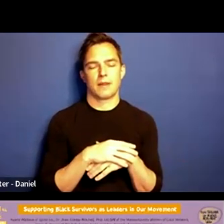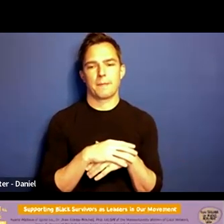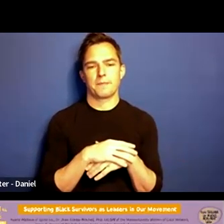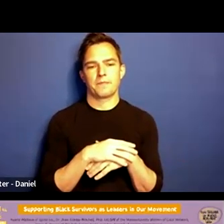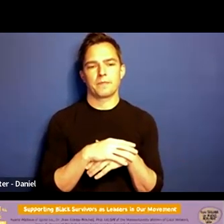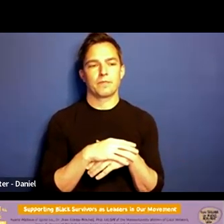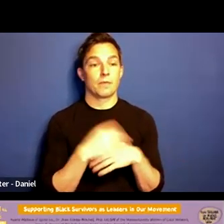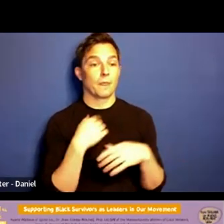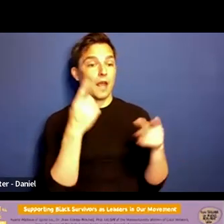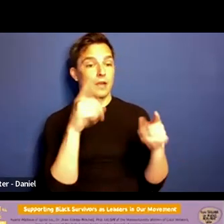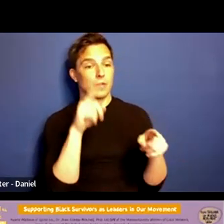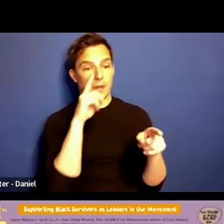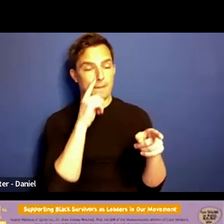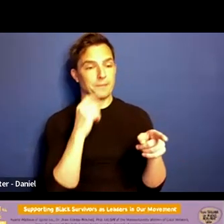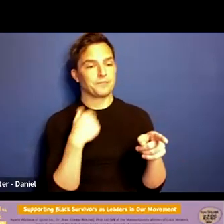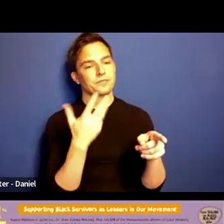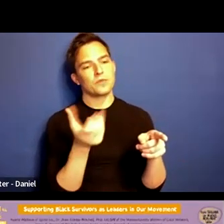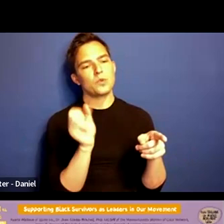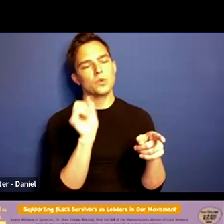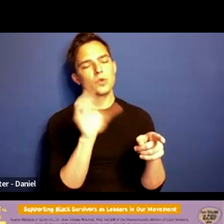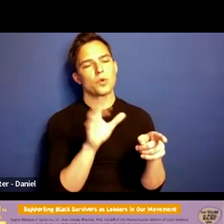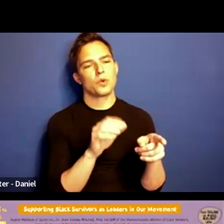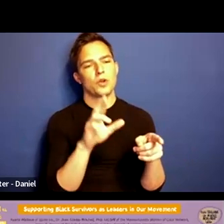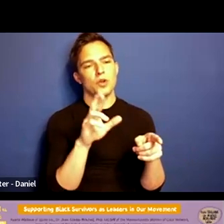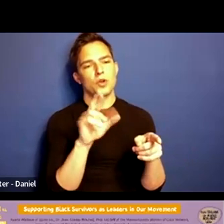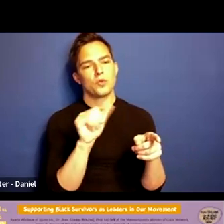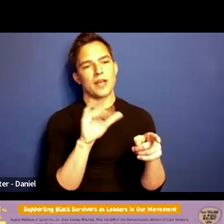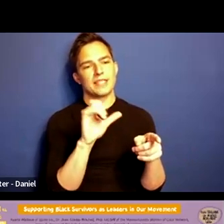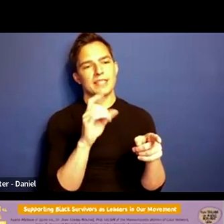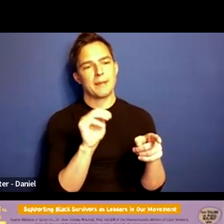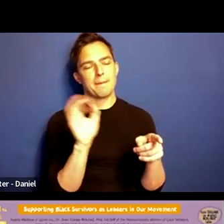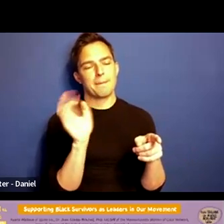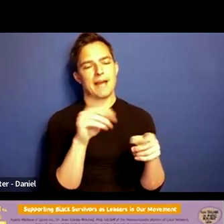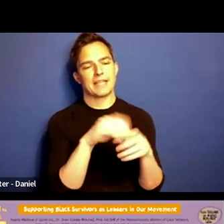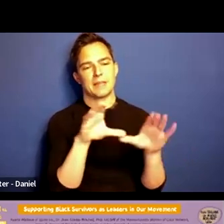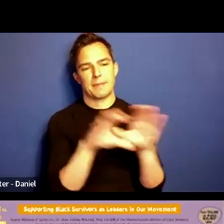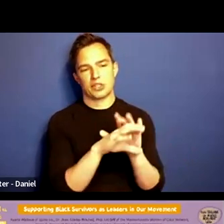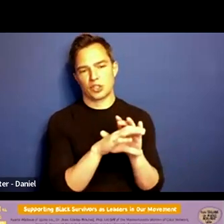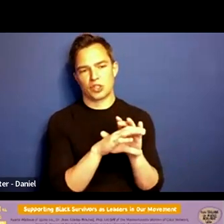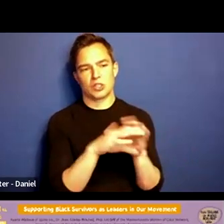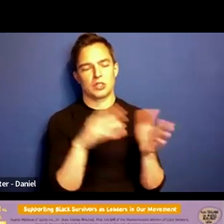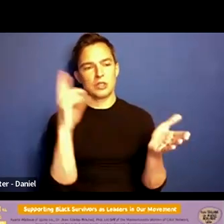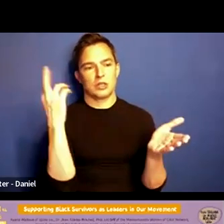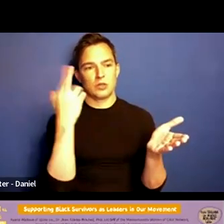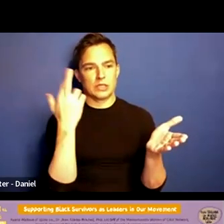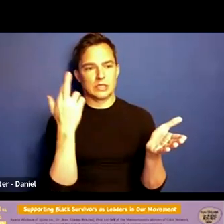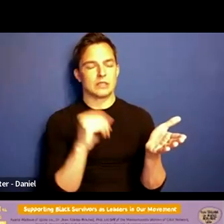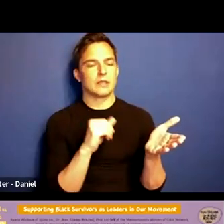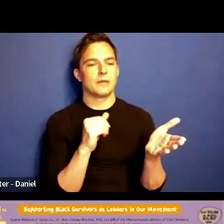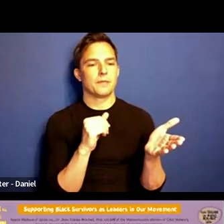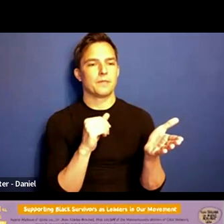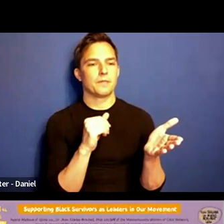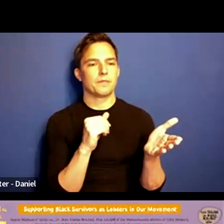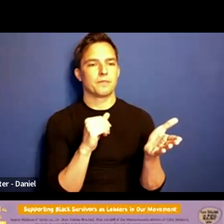I agree. And I just want to throw racism back into the picture, because a lot of times